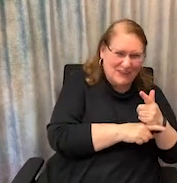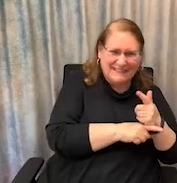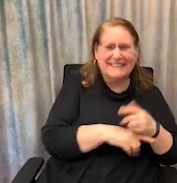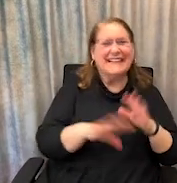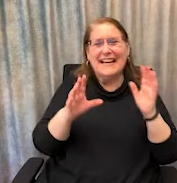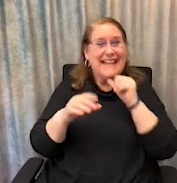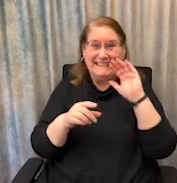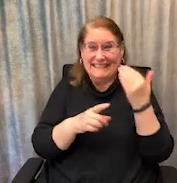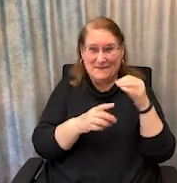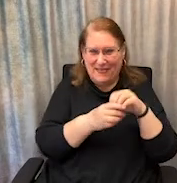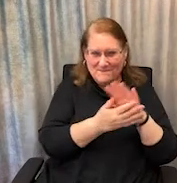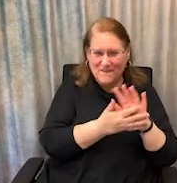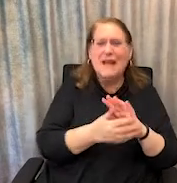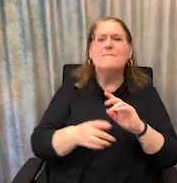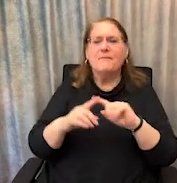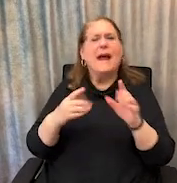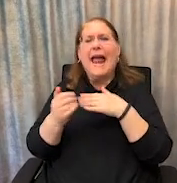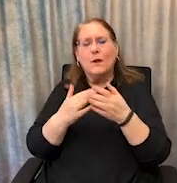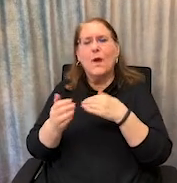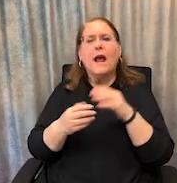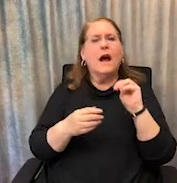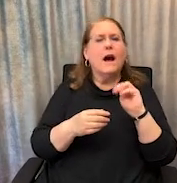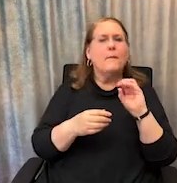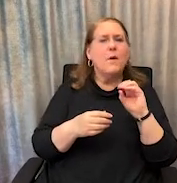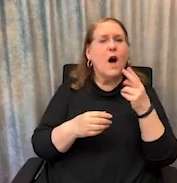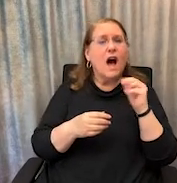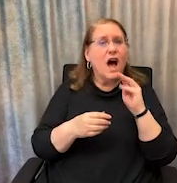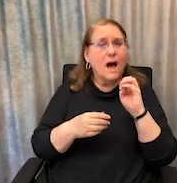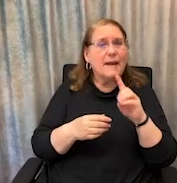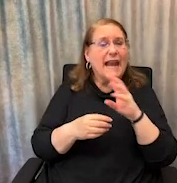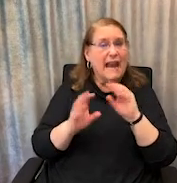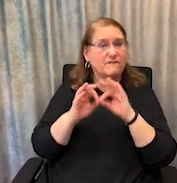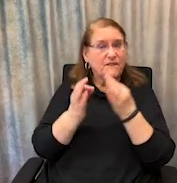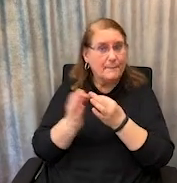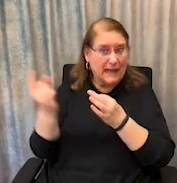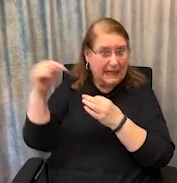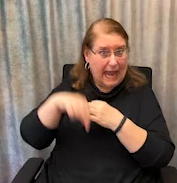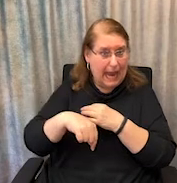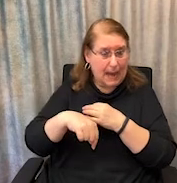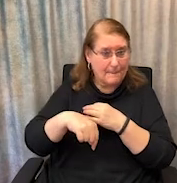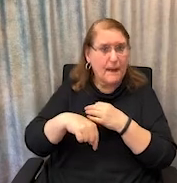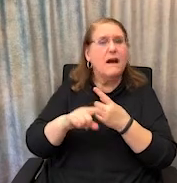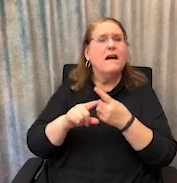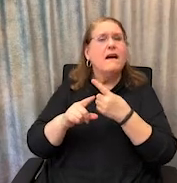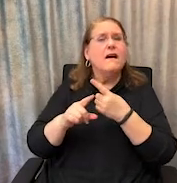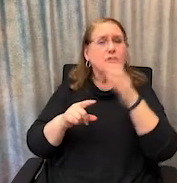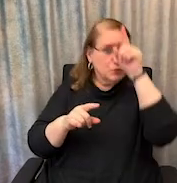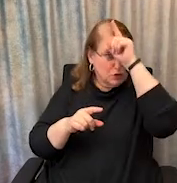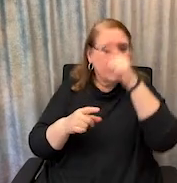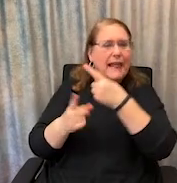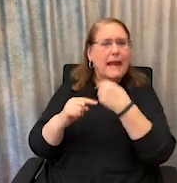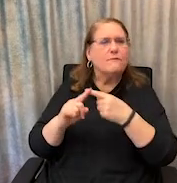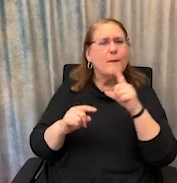not, because, but anyway, when Mohammed and his family came to Germany, I think they came from